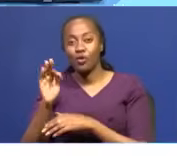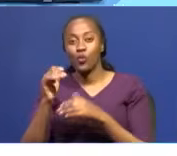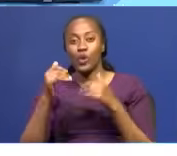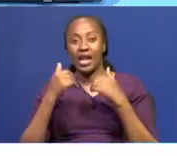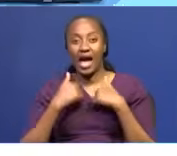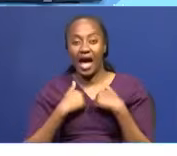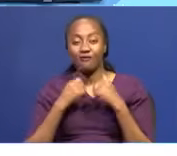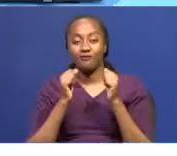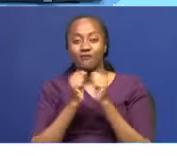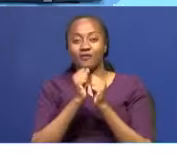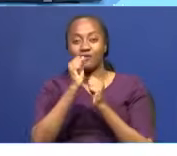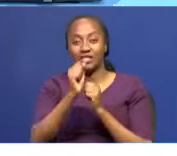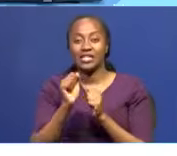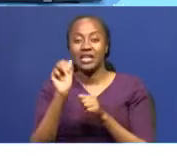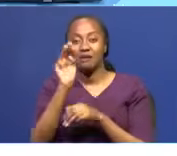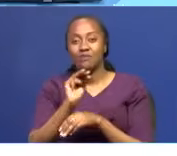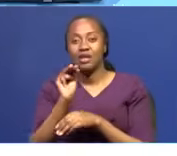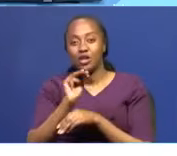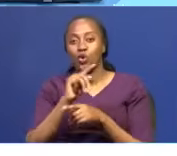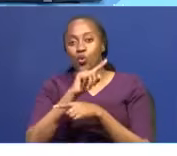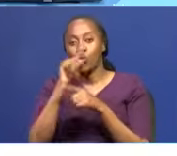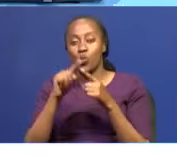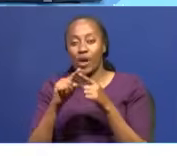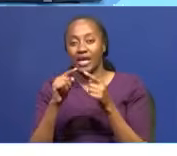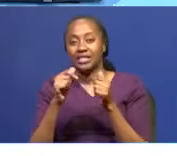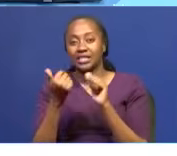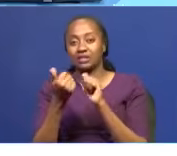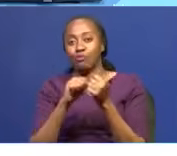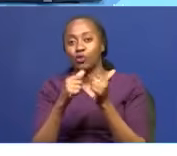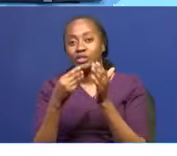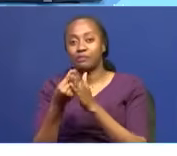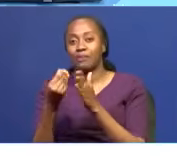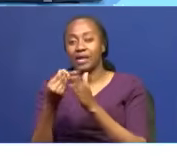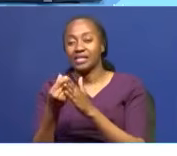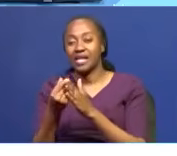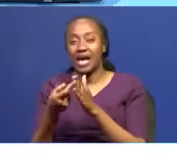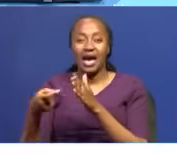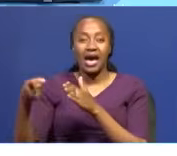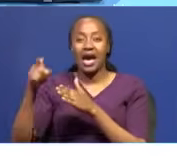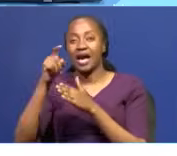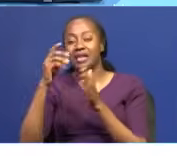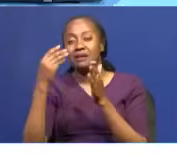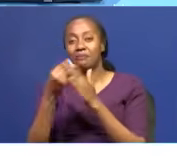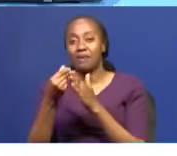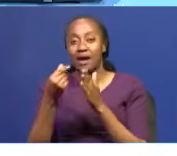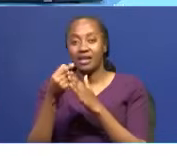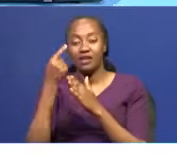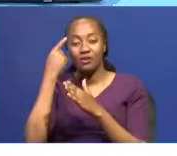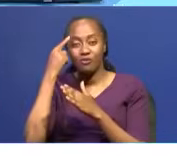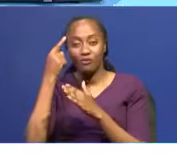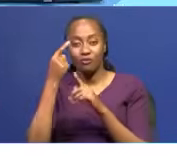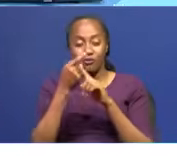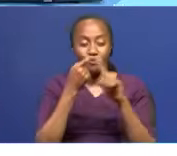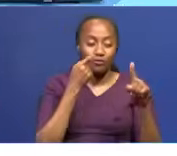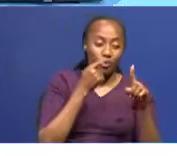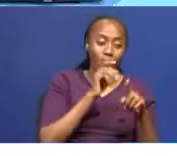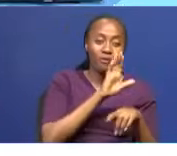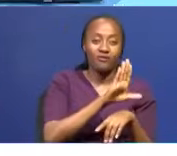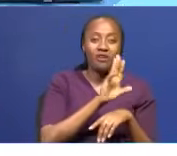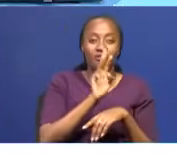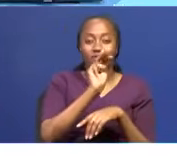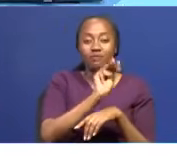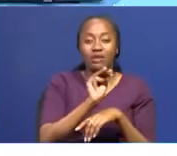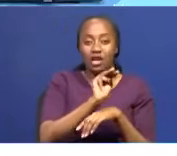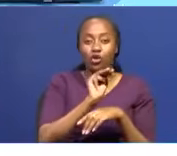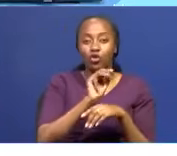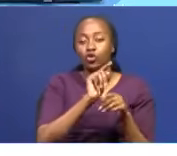million shillings after title sponsor SportsPesa increased the prize of money for the top tier league from the initial 5 million